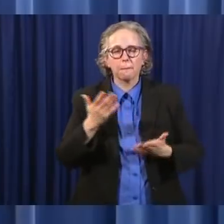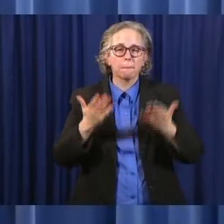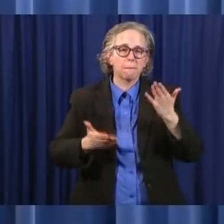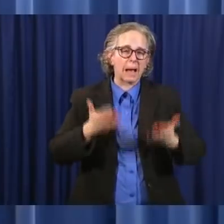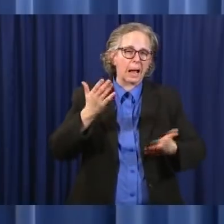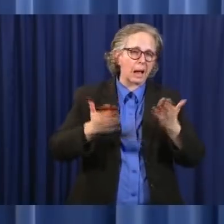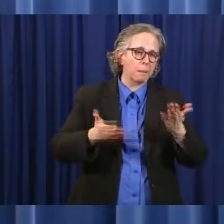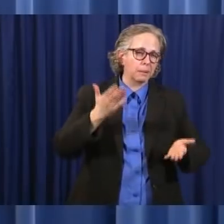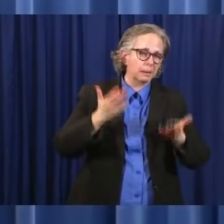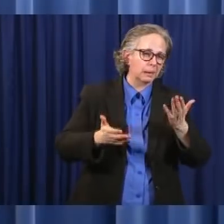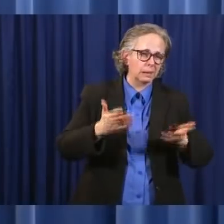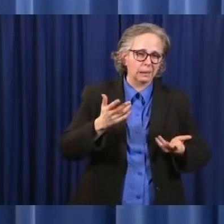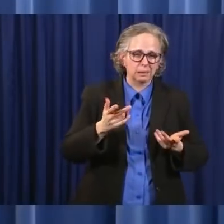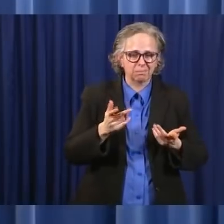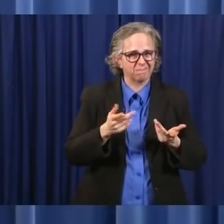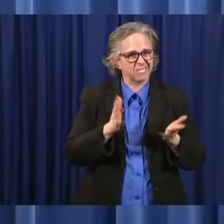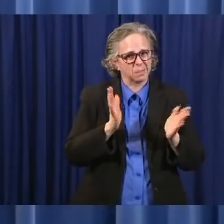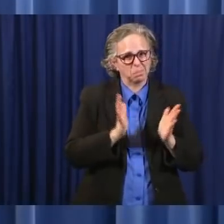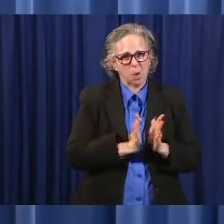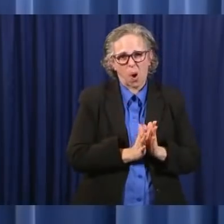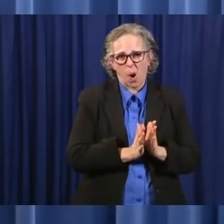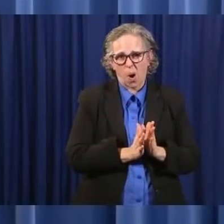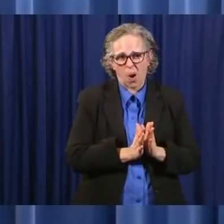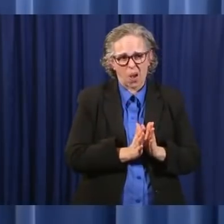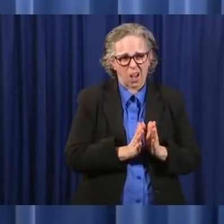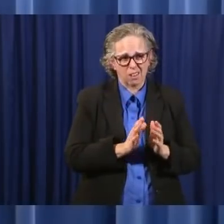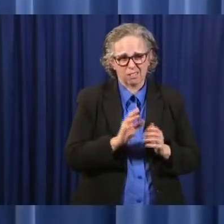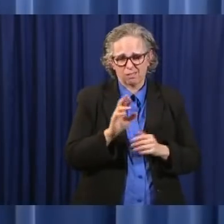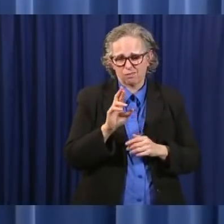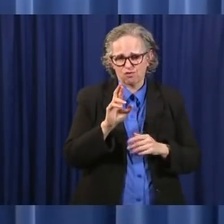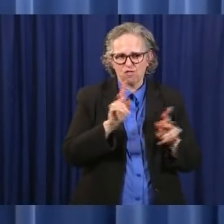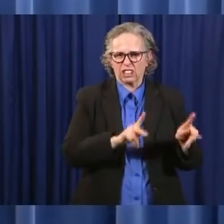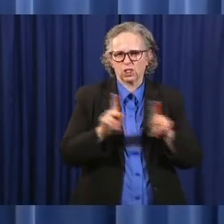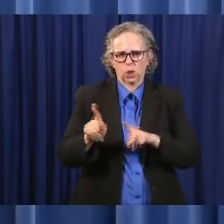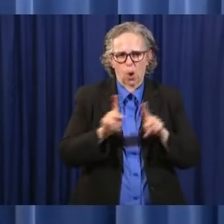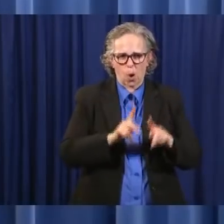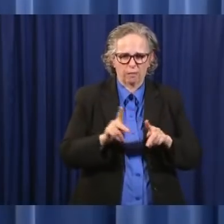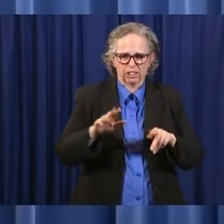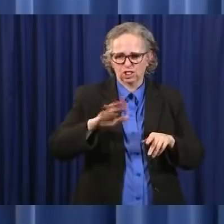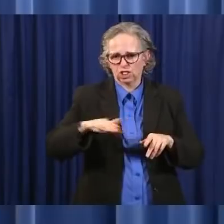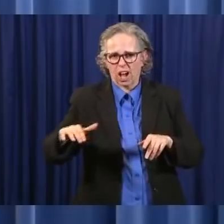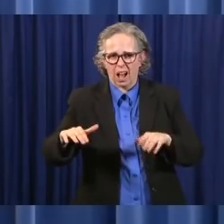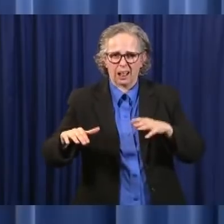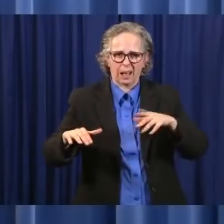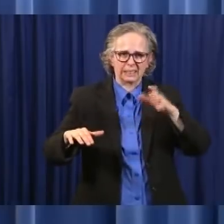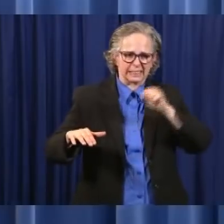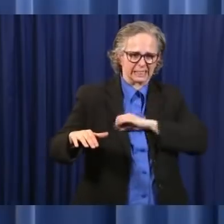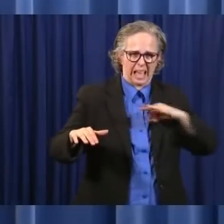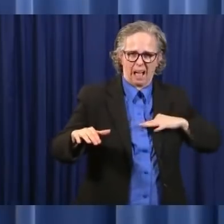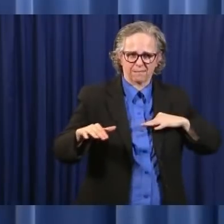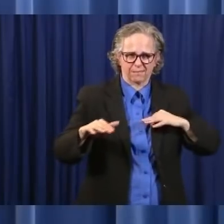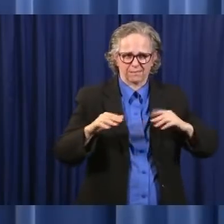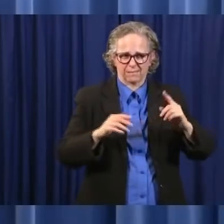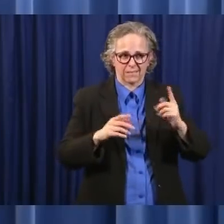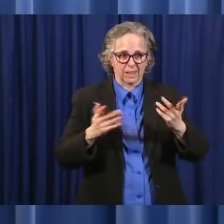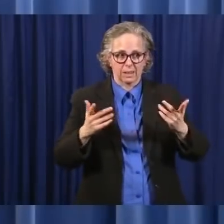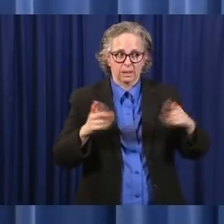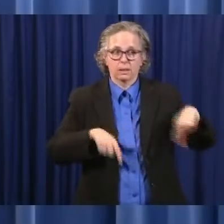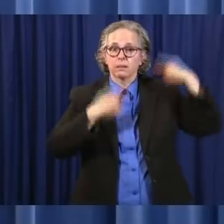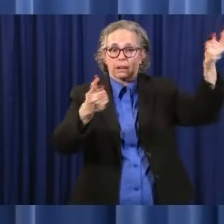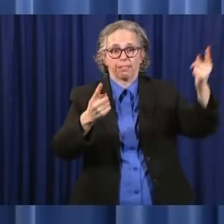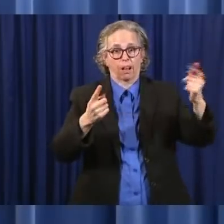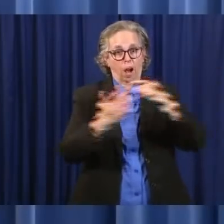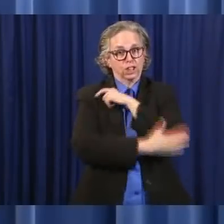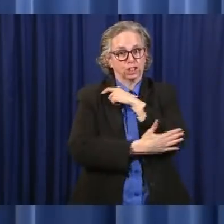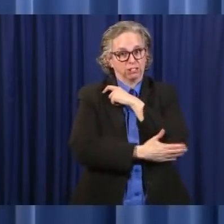smallest ratio of child to teacher, child to caregiver in the country. And so,